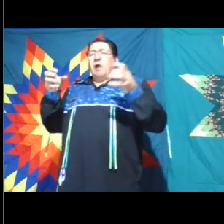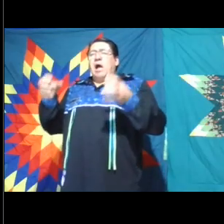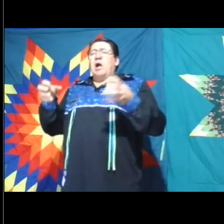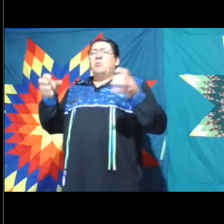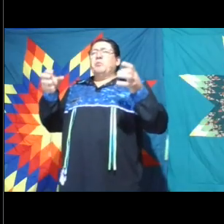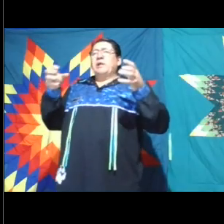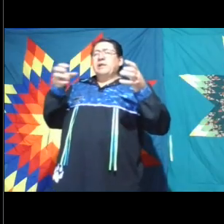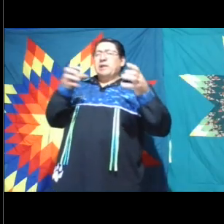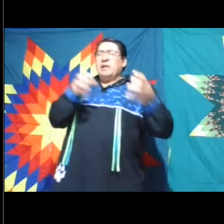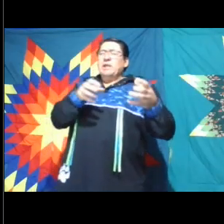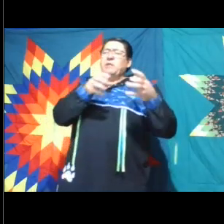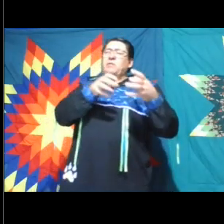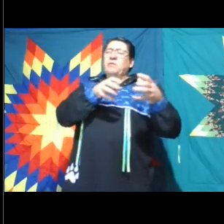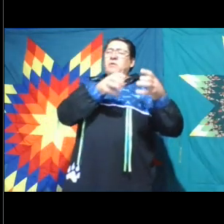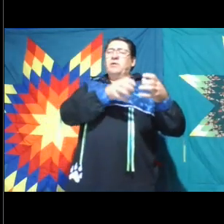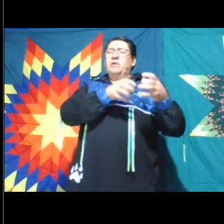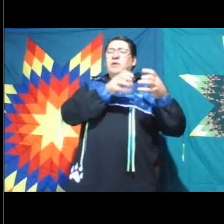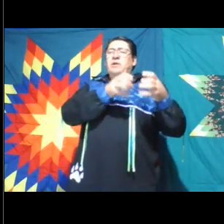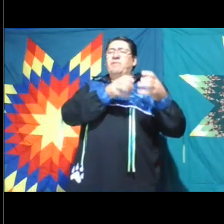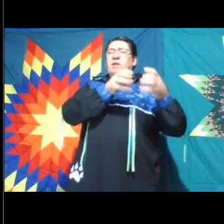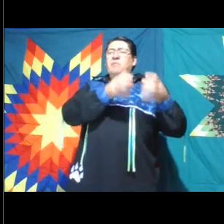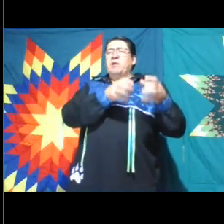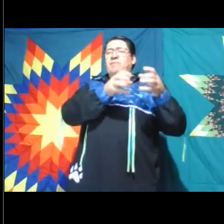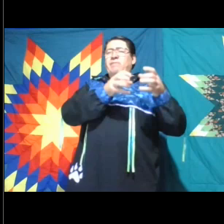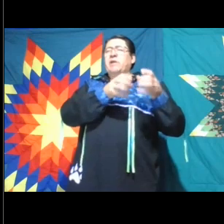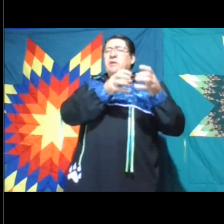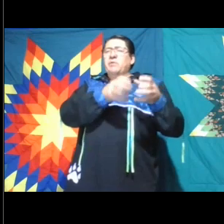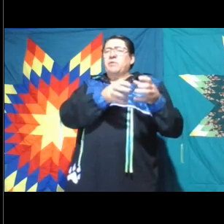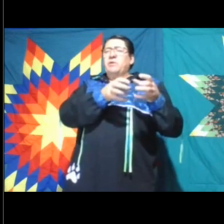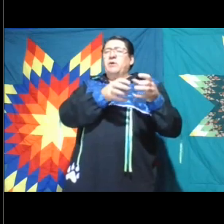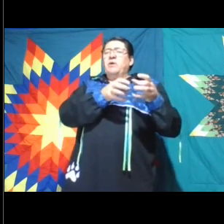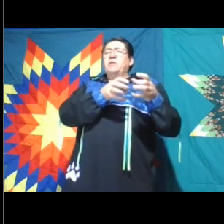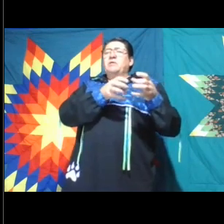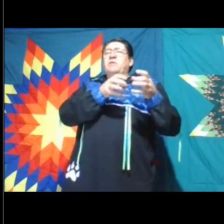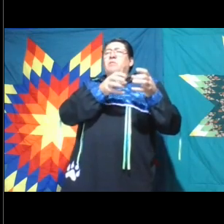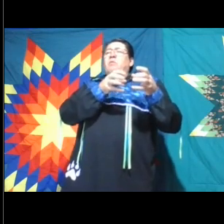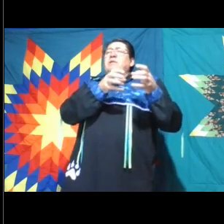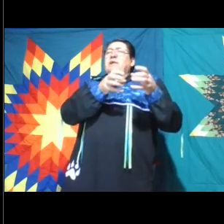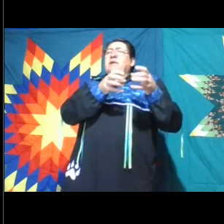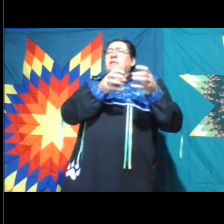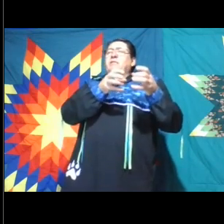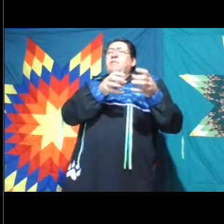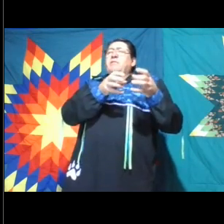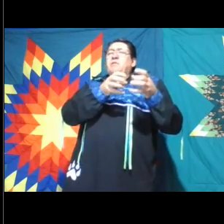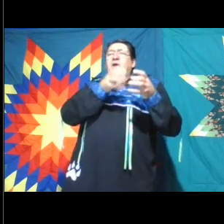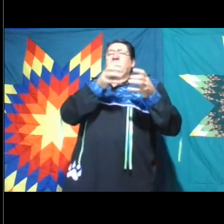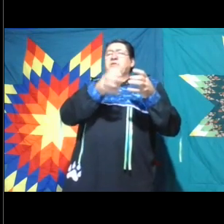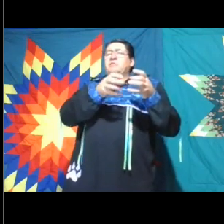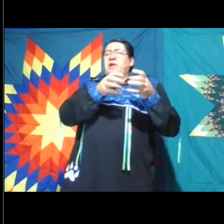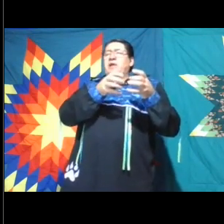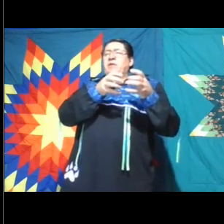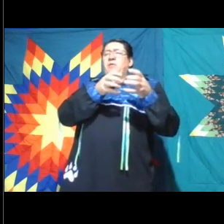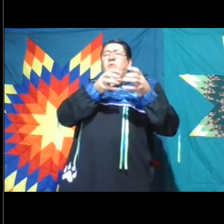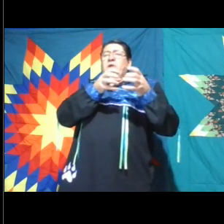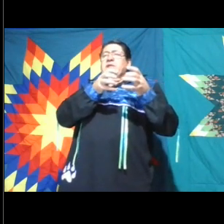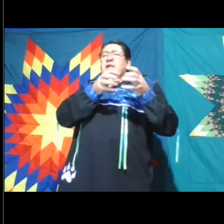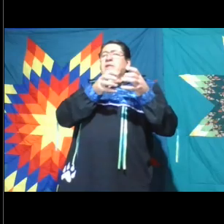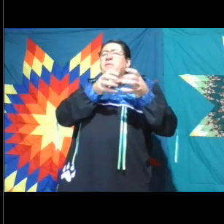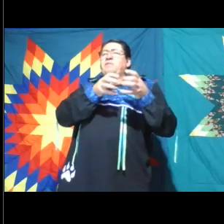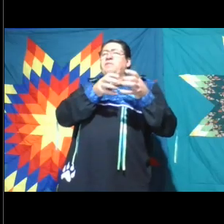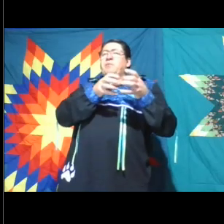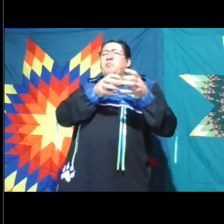that will help continue the development of the youth? So once they do graduate or